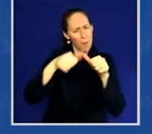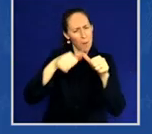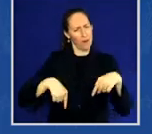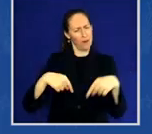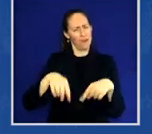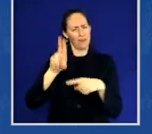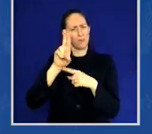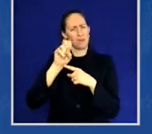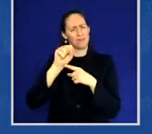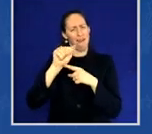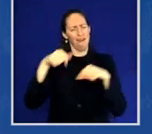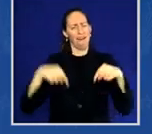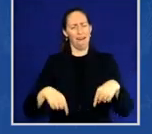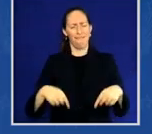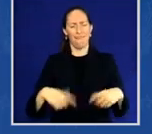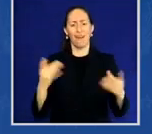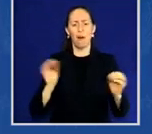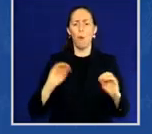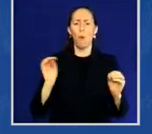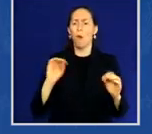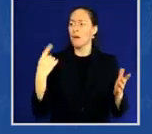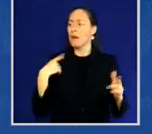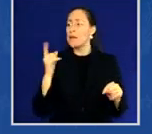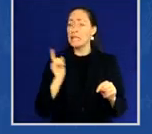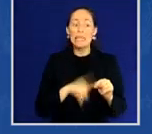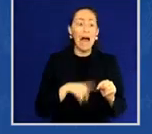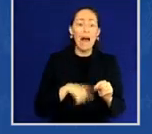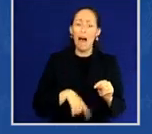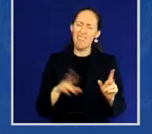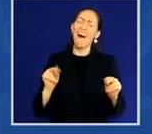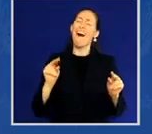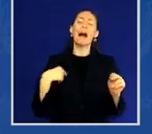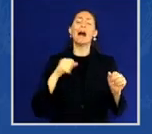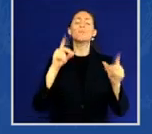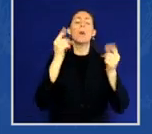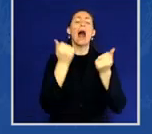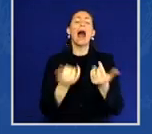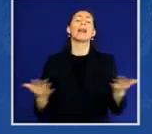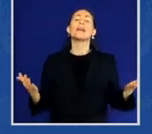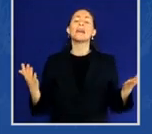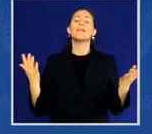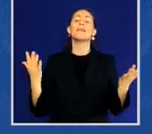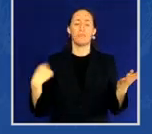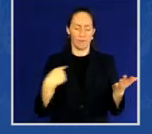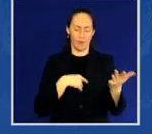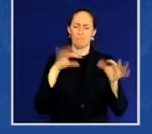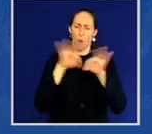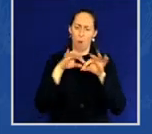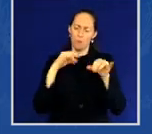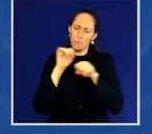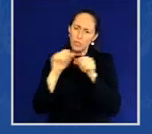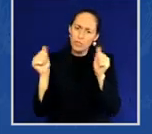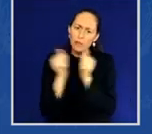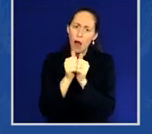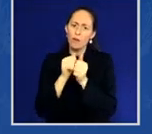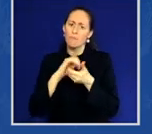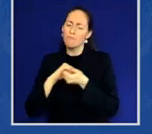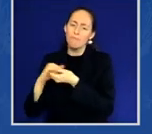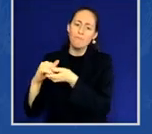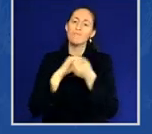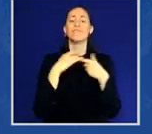our capacity, nothing we can't do if we do it together. And we celebrate Amtrak's birthday. I was thinking